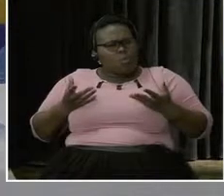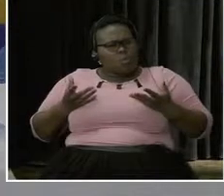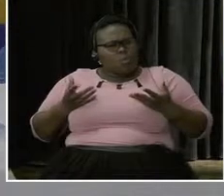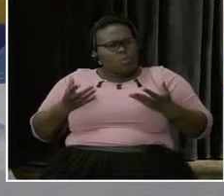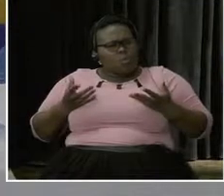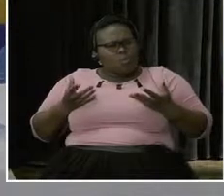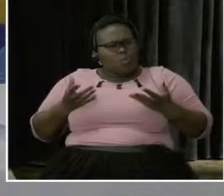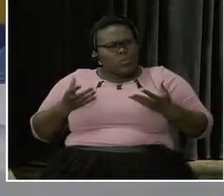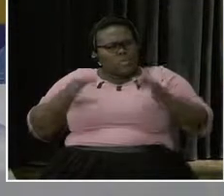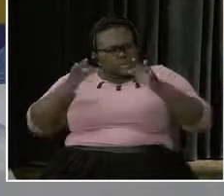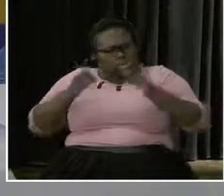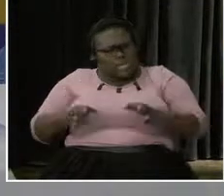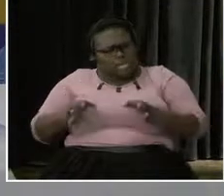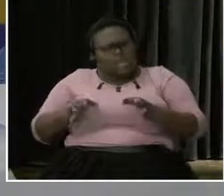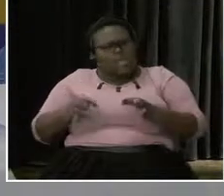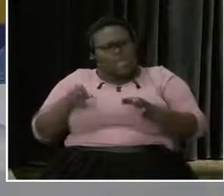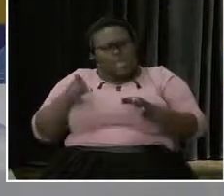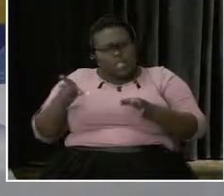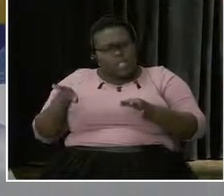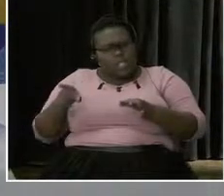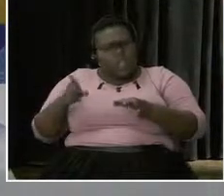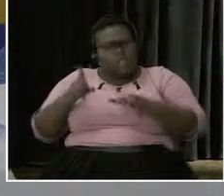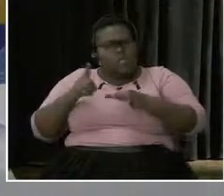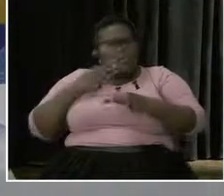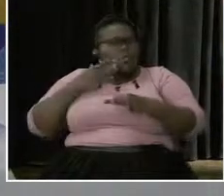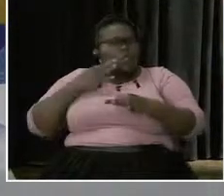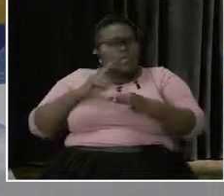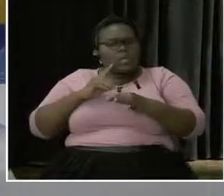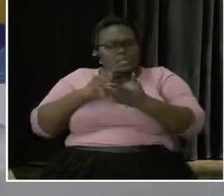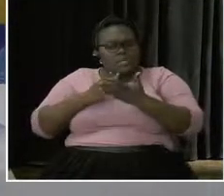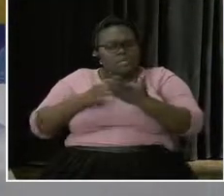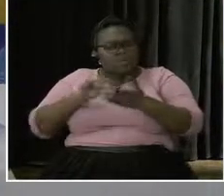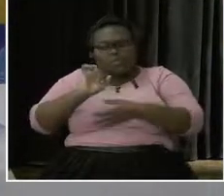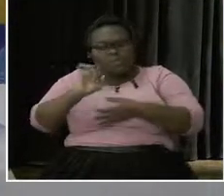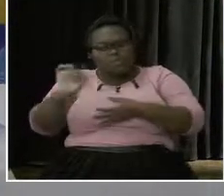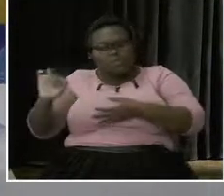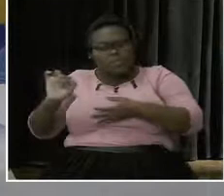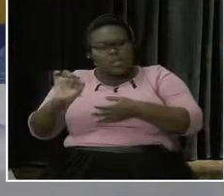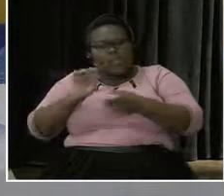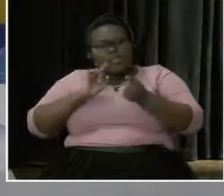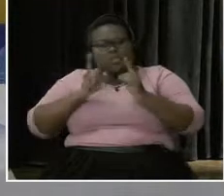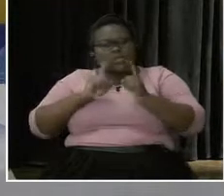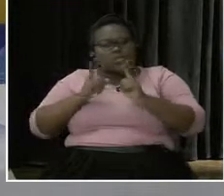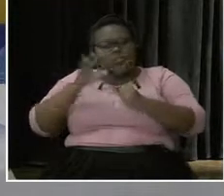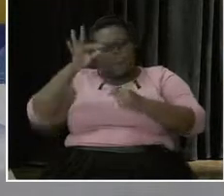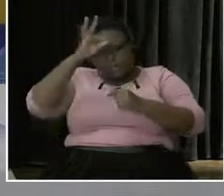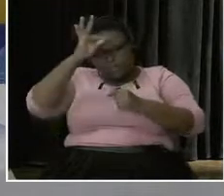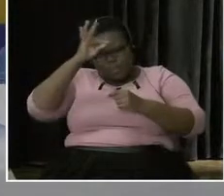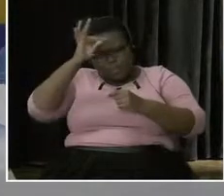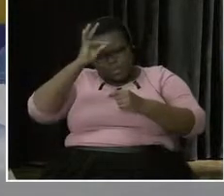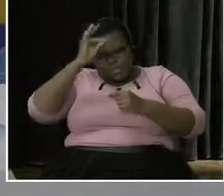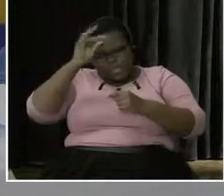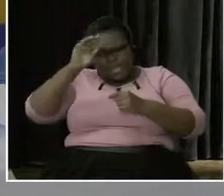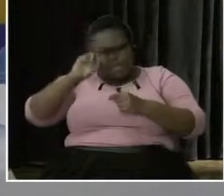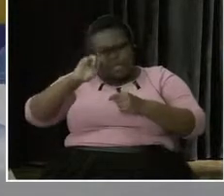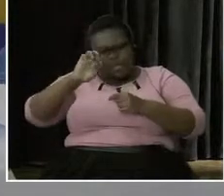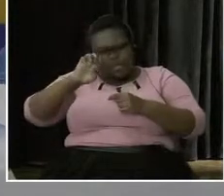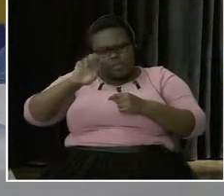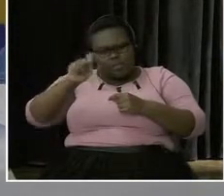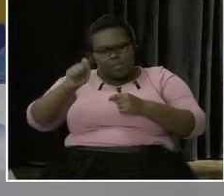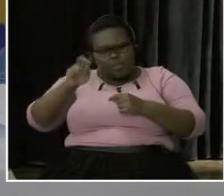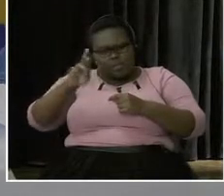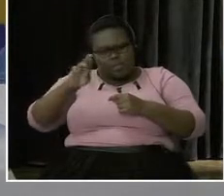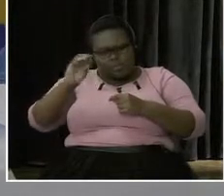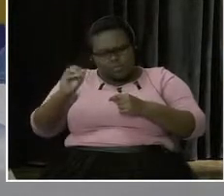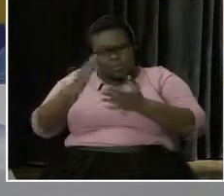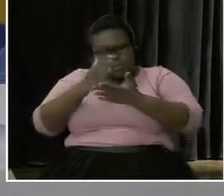that when some of them, talking about Metropolis in particular, when some of them, they were doing illegal